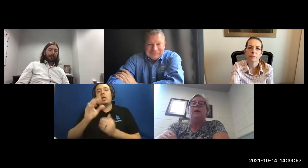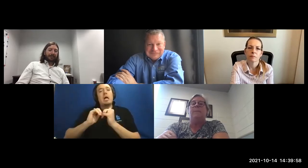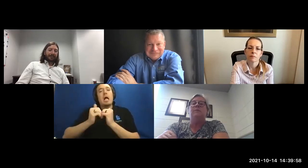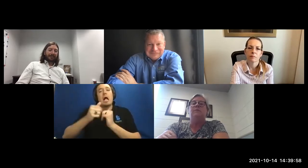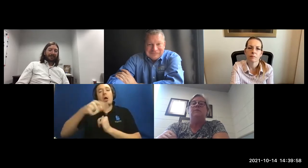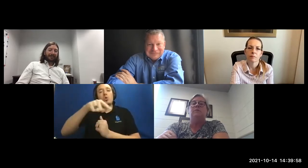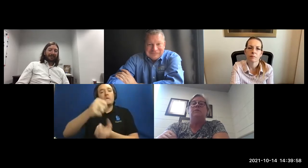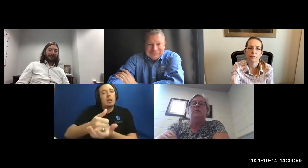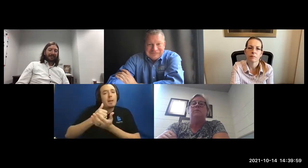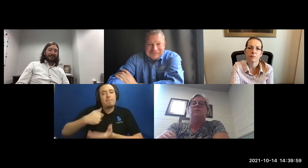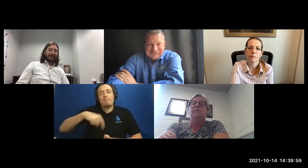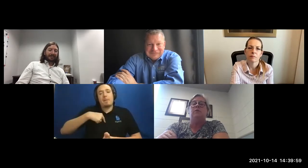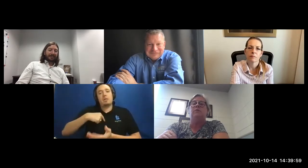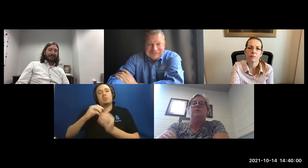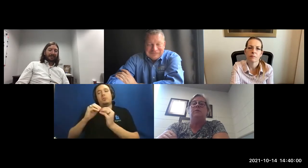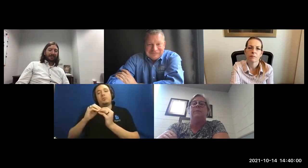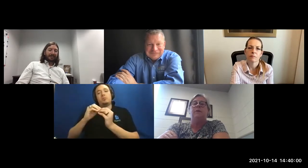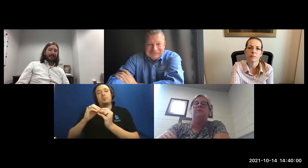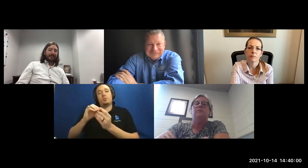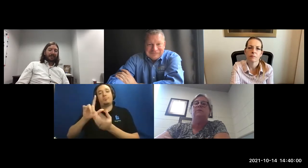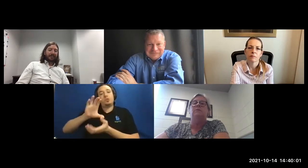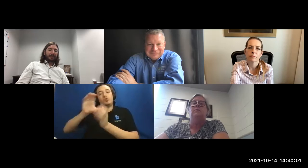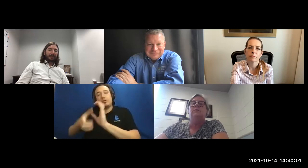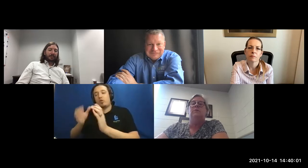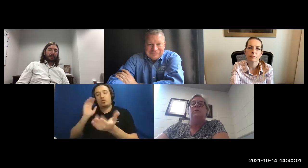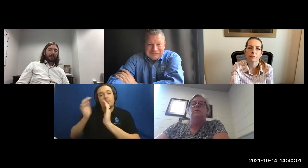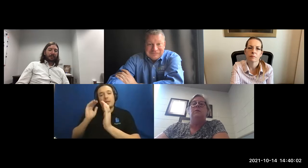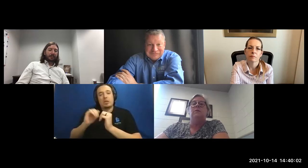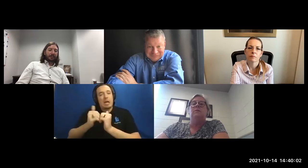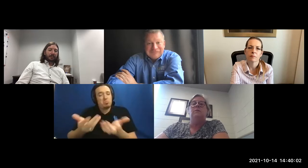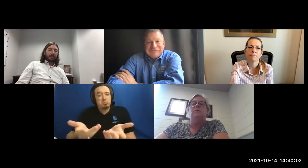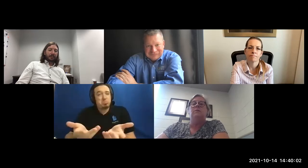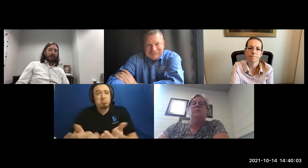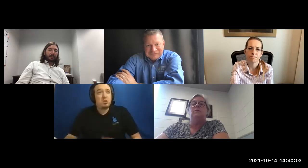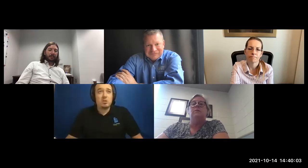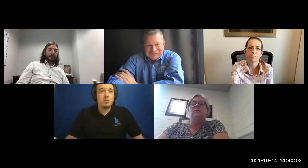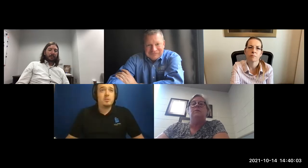could help us do those conversions and comparisons?